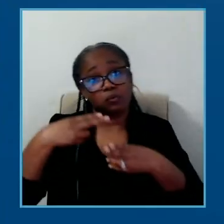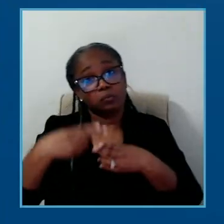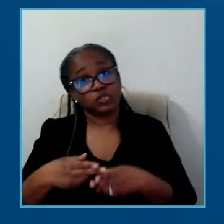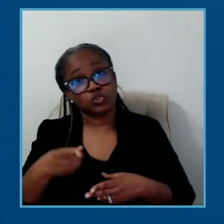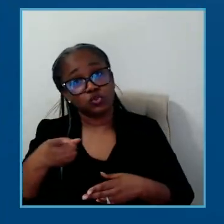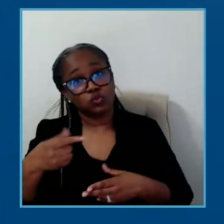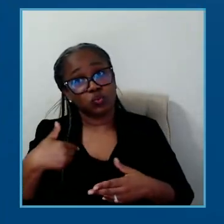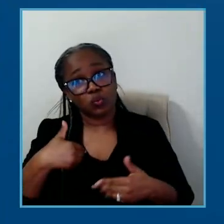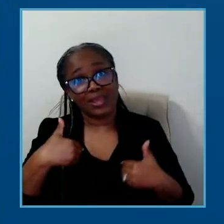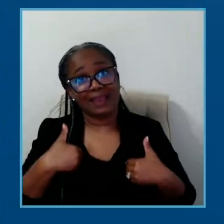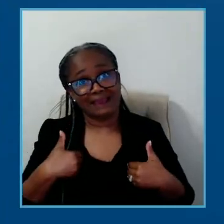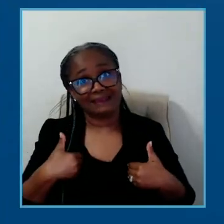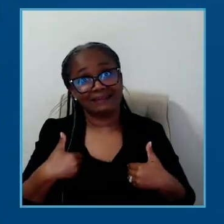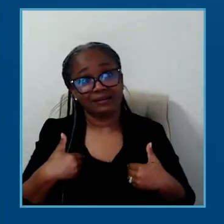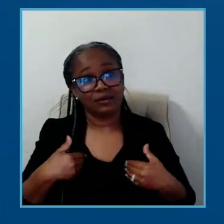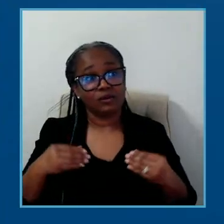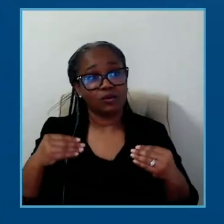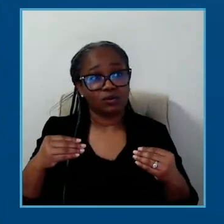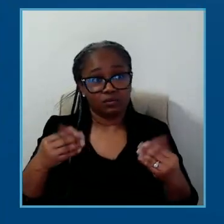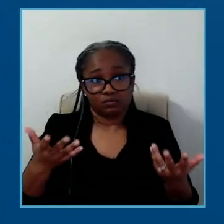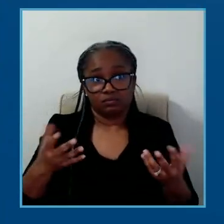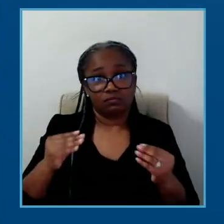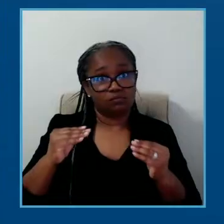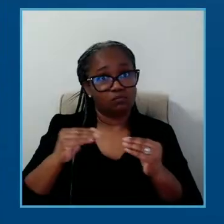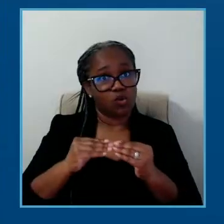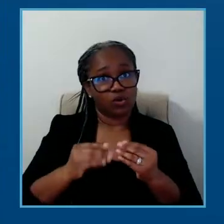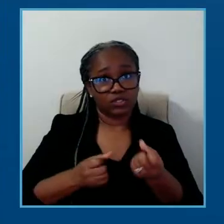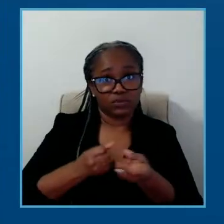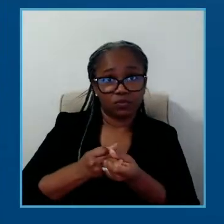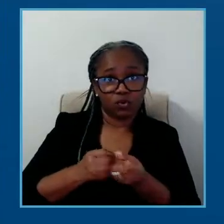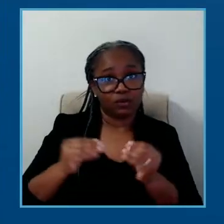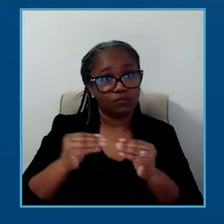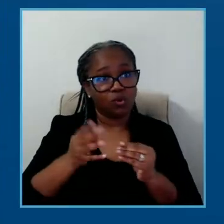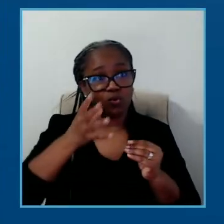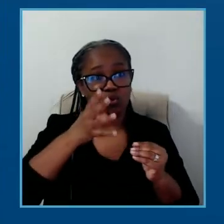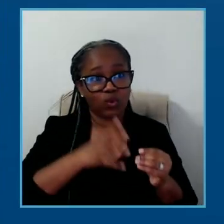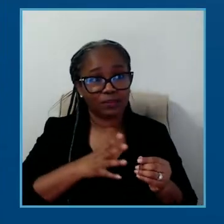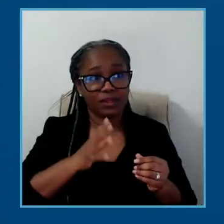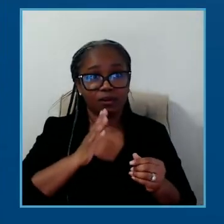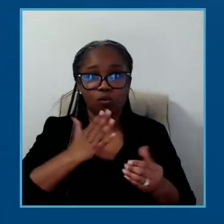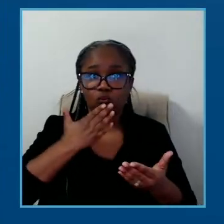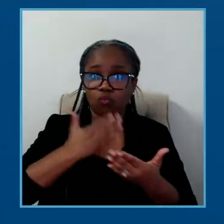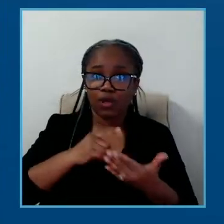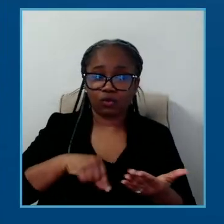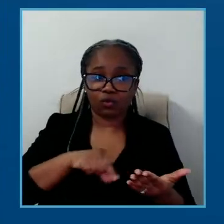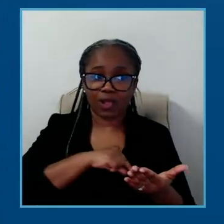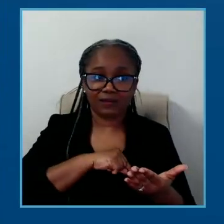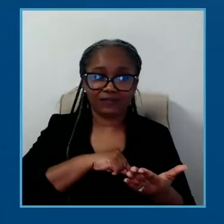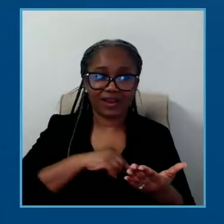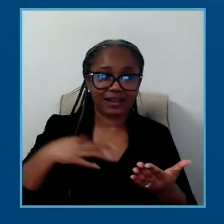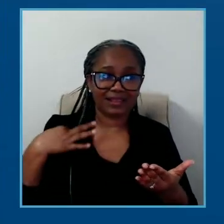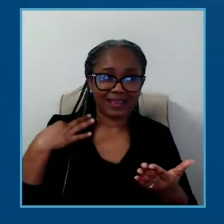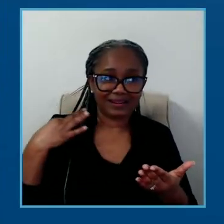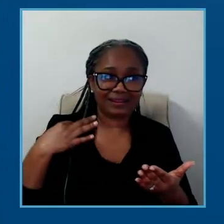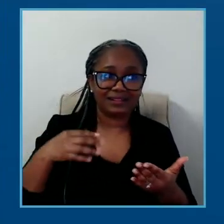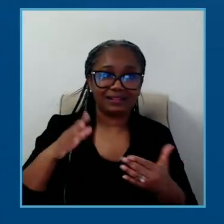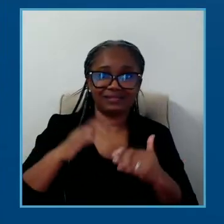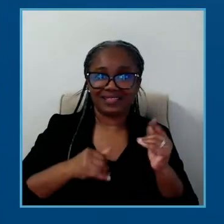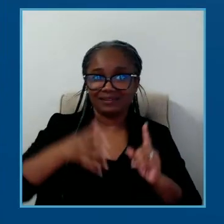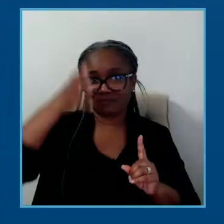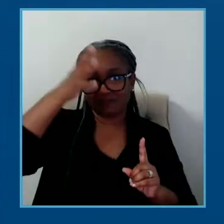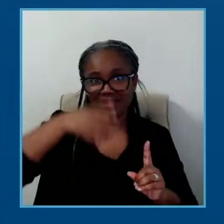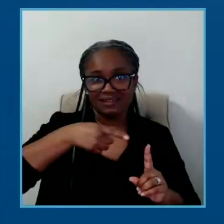of a consolidation in a way, and which is why you saw that we removed so many men from the ballot. So we were only left with